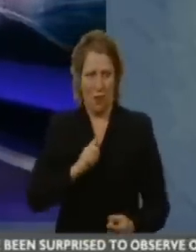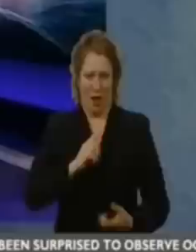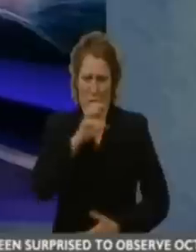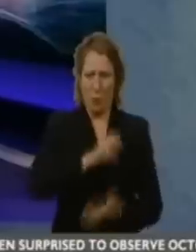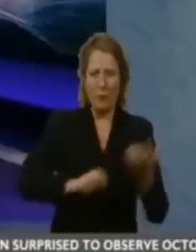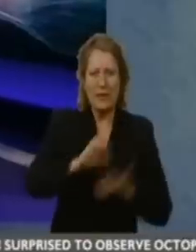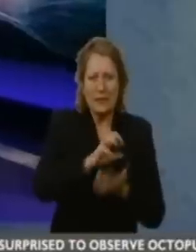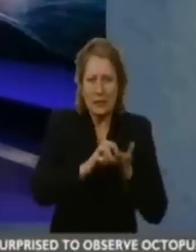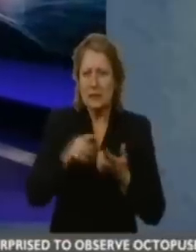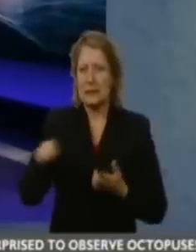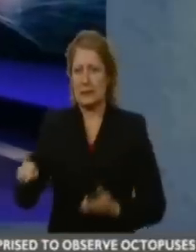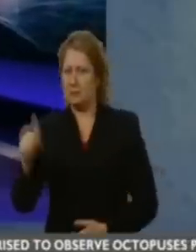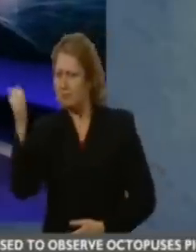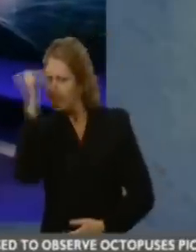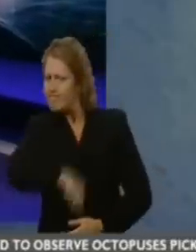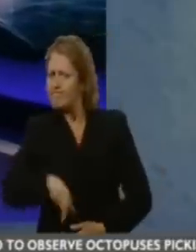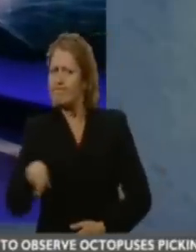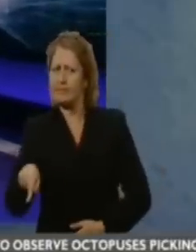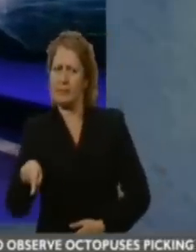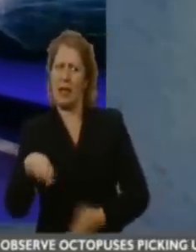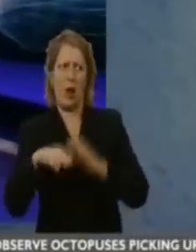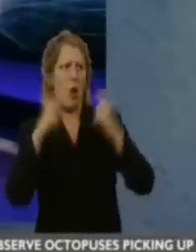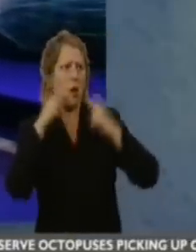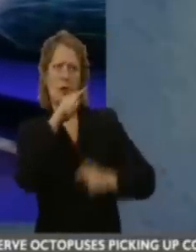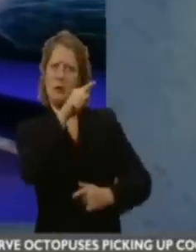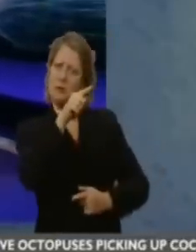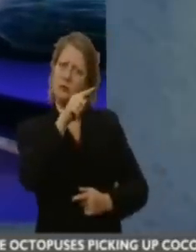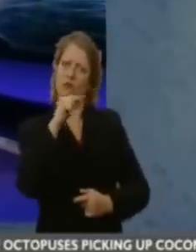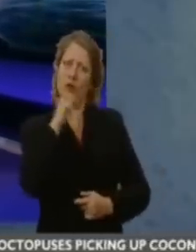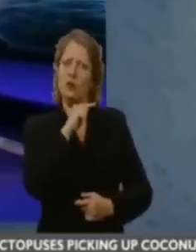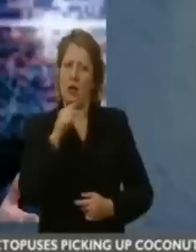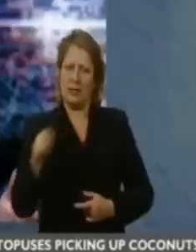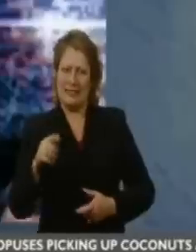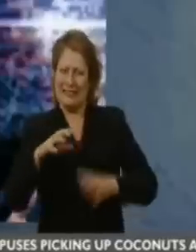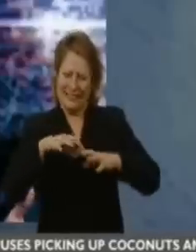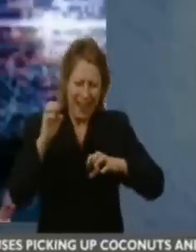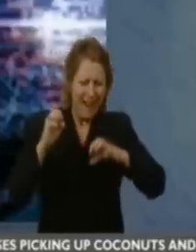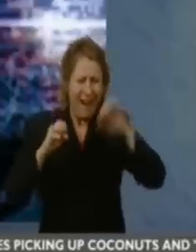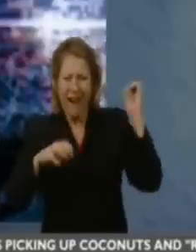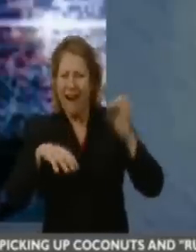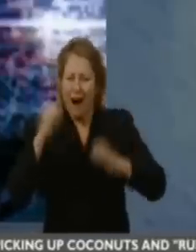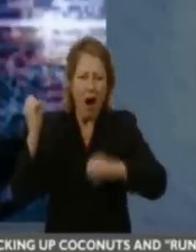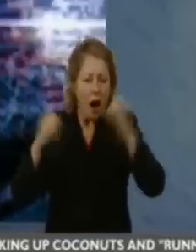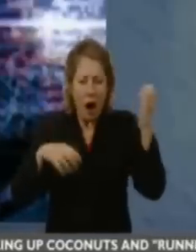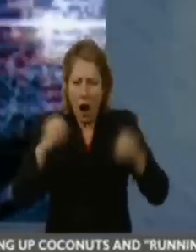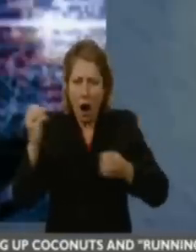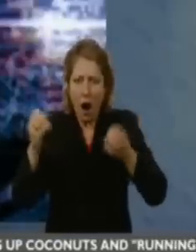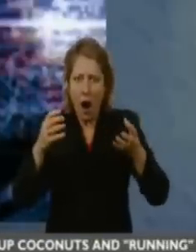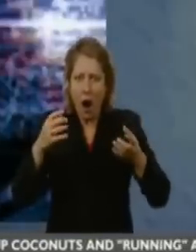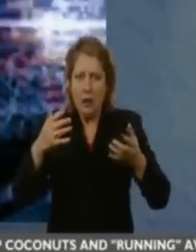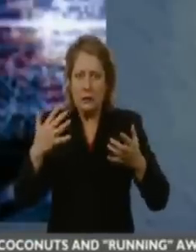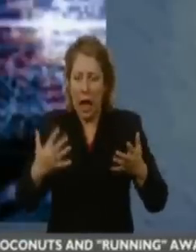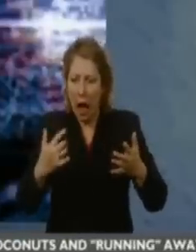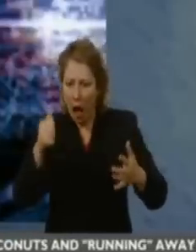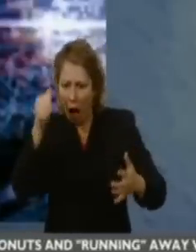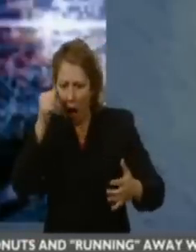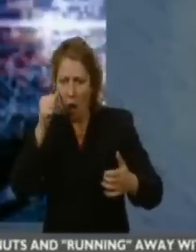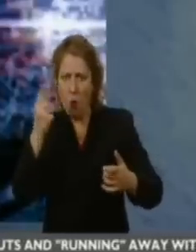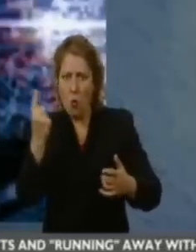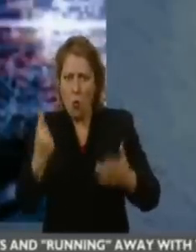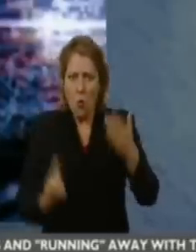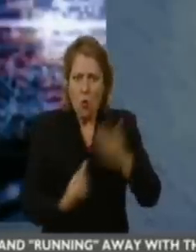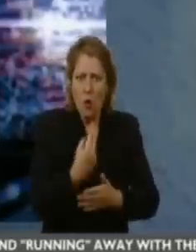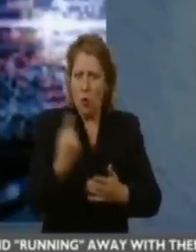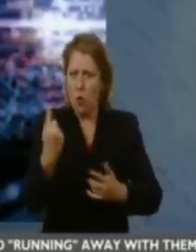as he started to peel the onion, the whole picture emerged of what was happening, who was responsible, and how it was all being played